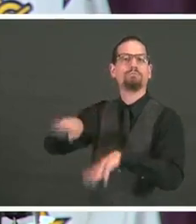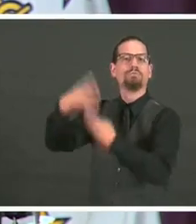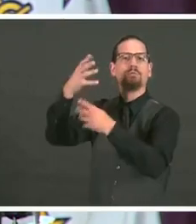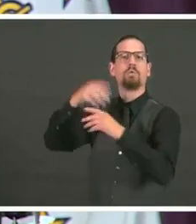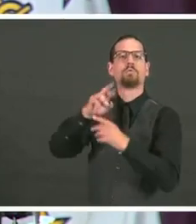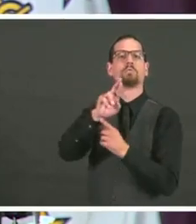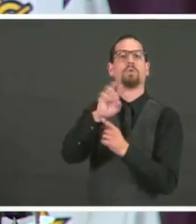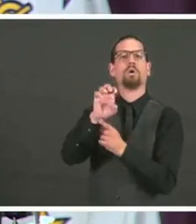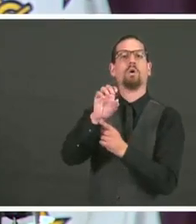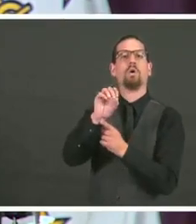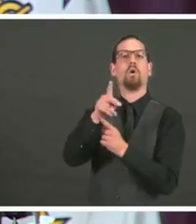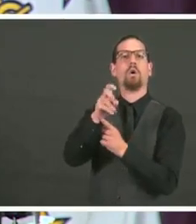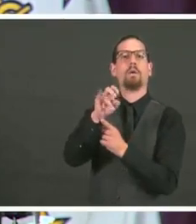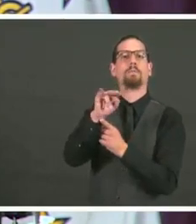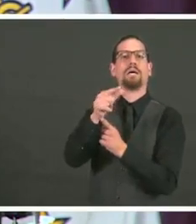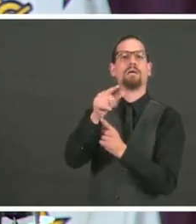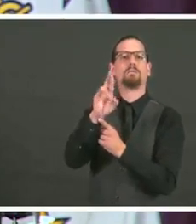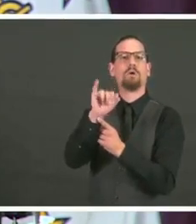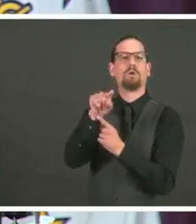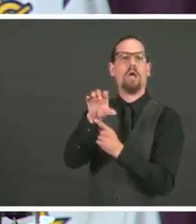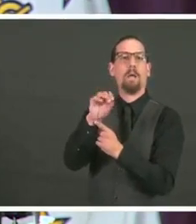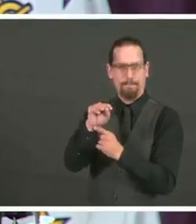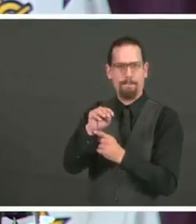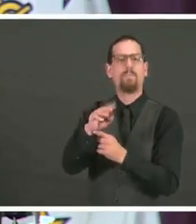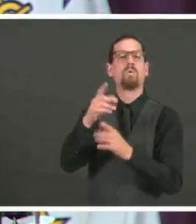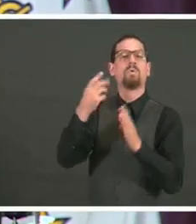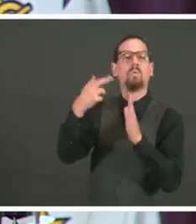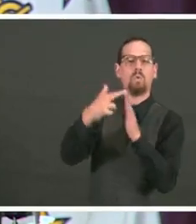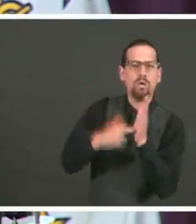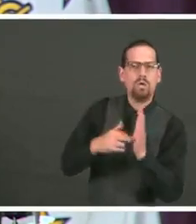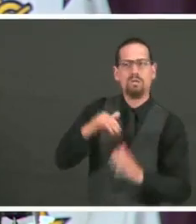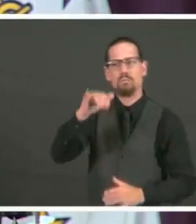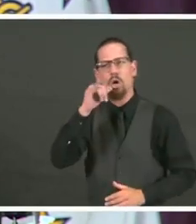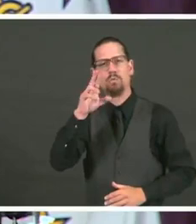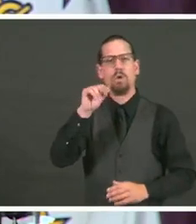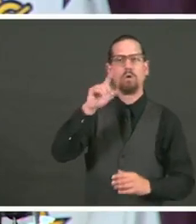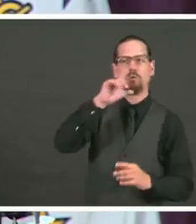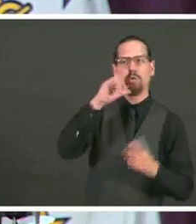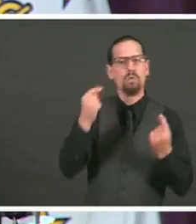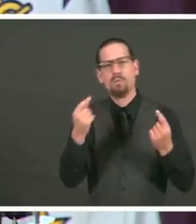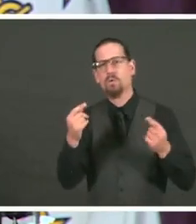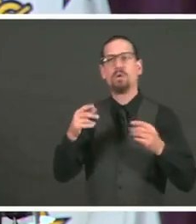have to be a closed bar area and probably roped off so there can be no congregating.